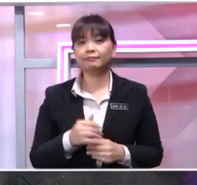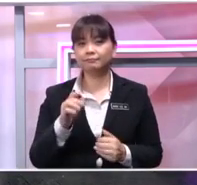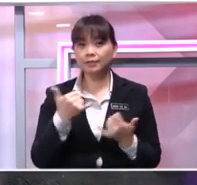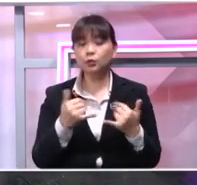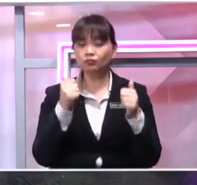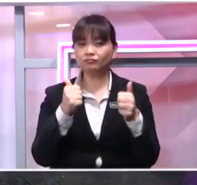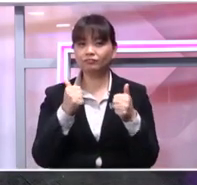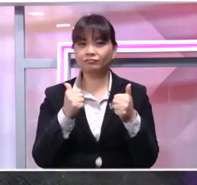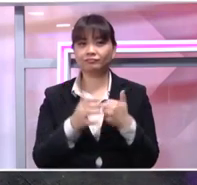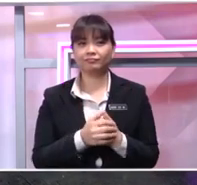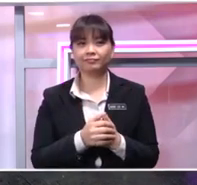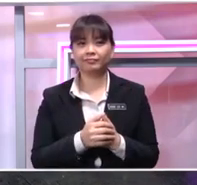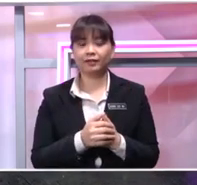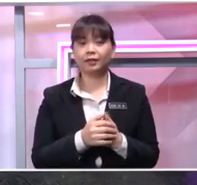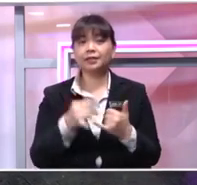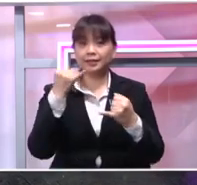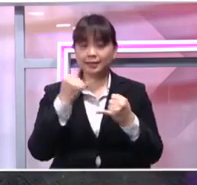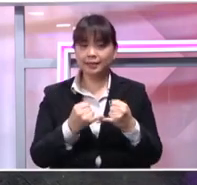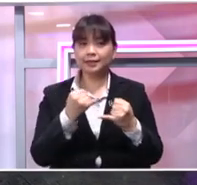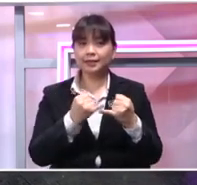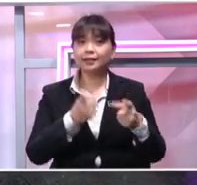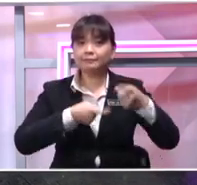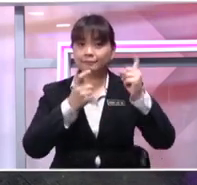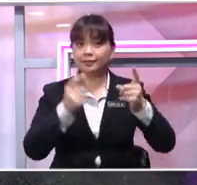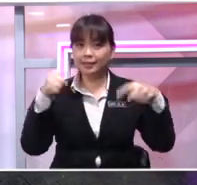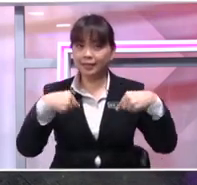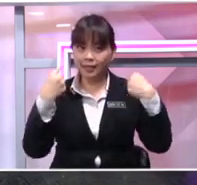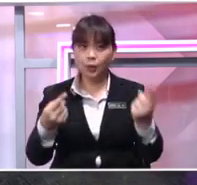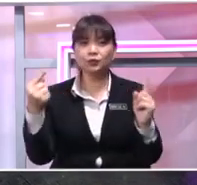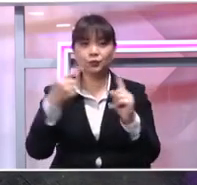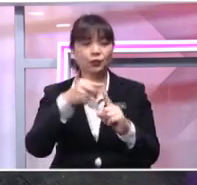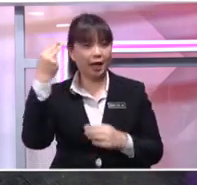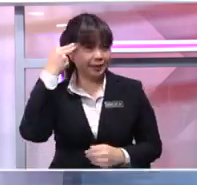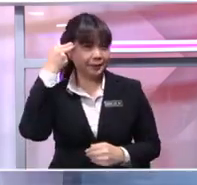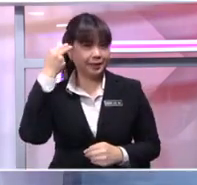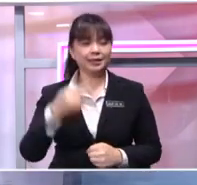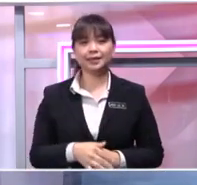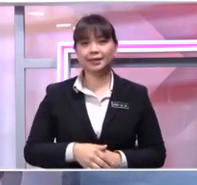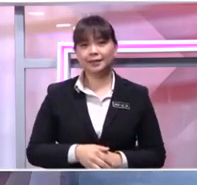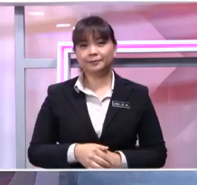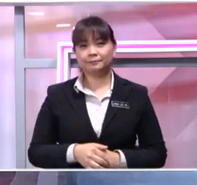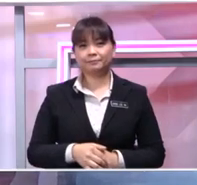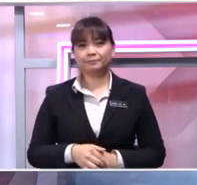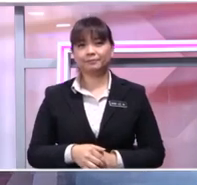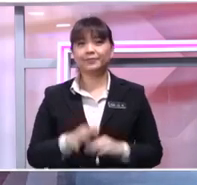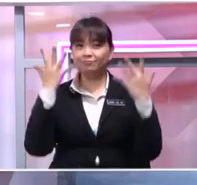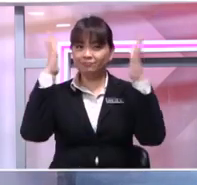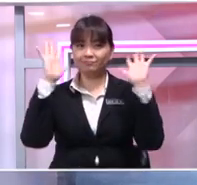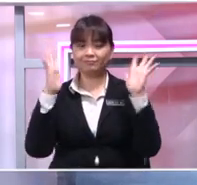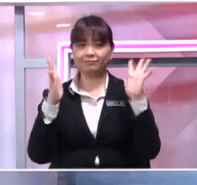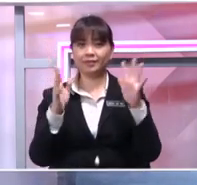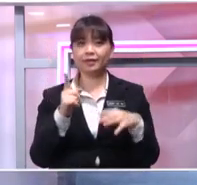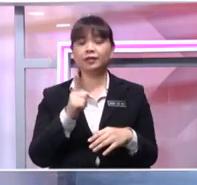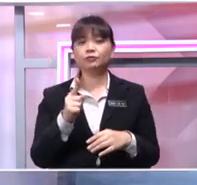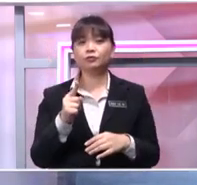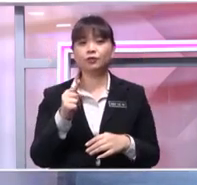Hakimi. Now, the last reward goes to Hakimi. Okay. So, you guys are